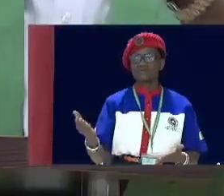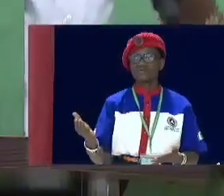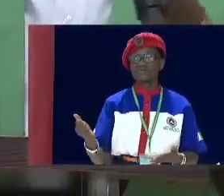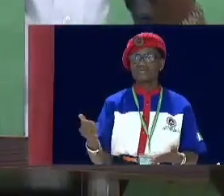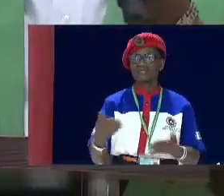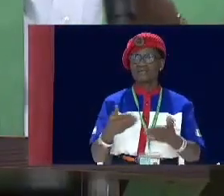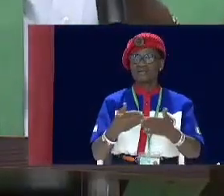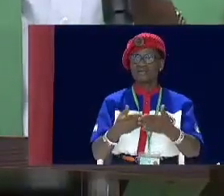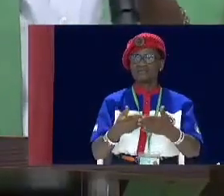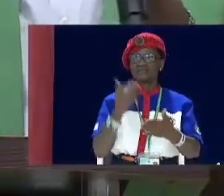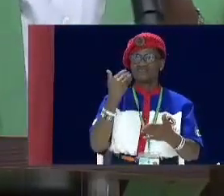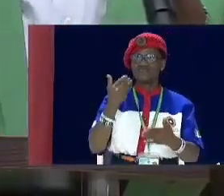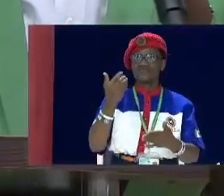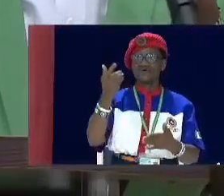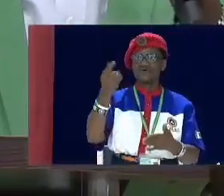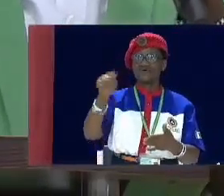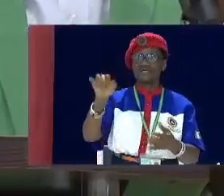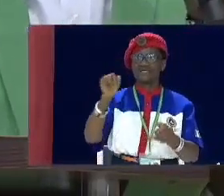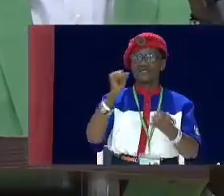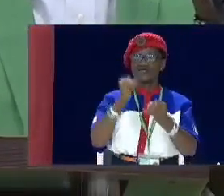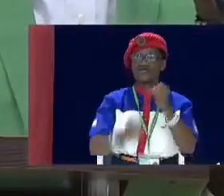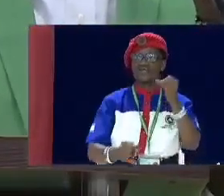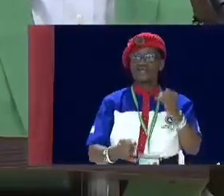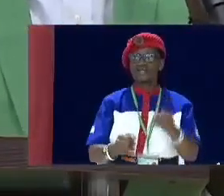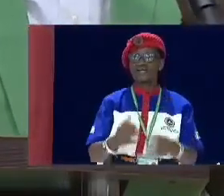before the final thing God wants us to do.